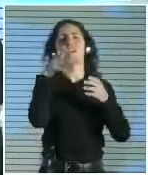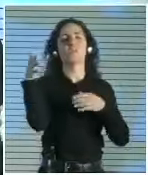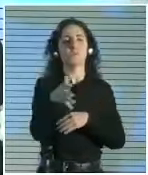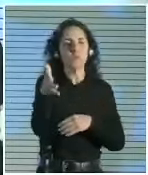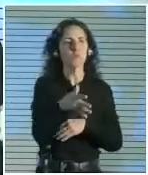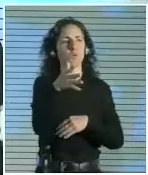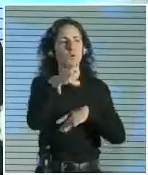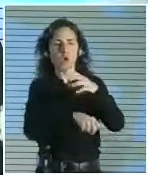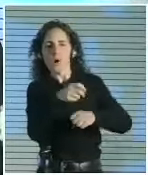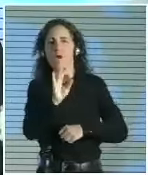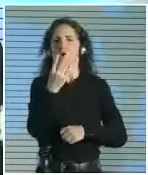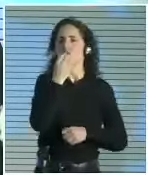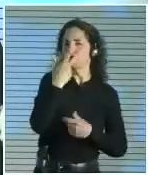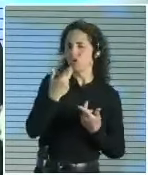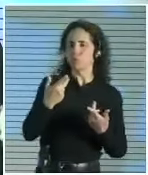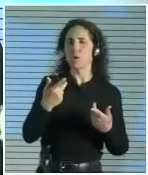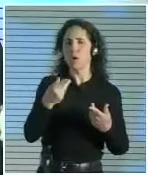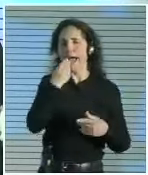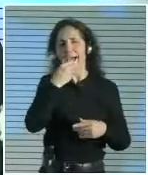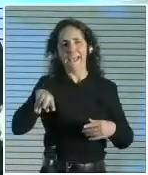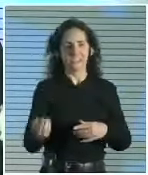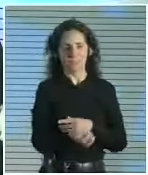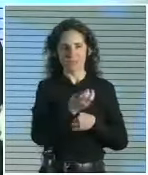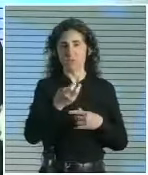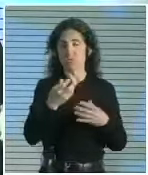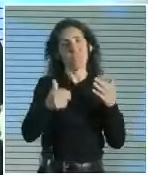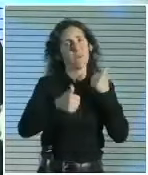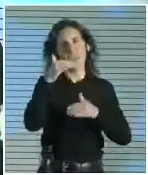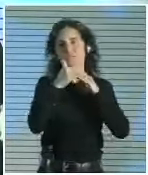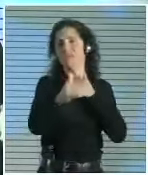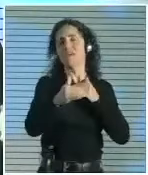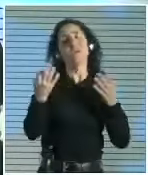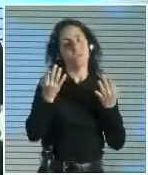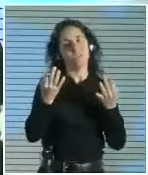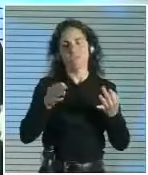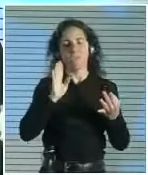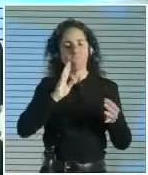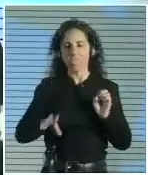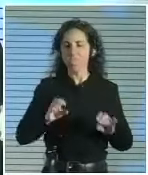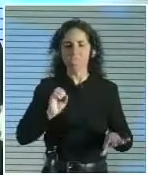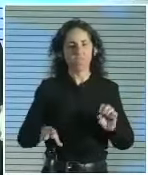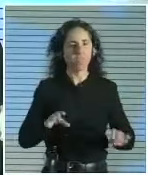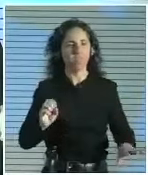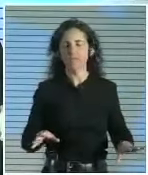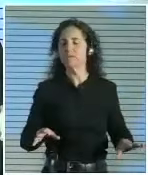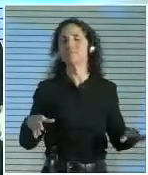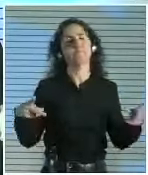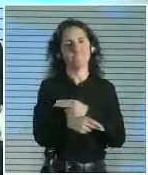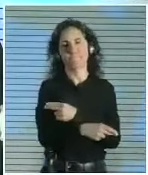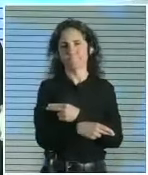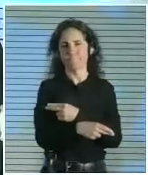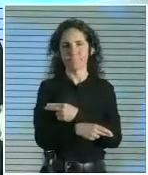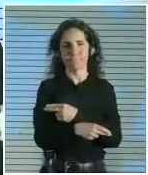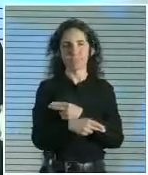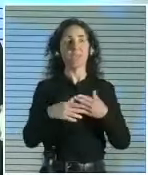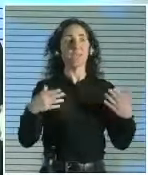of organic waste as well. When we were thinking about where to start with consumer-facing businesses, we started with